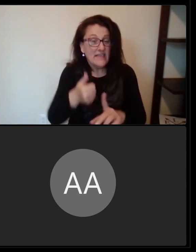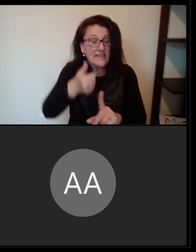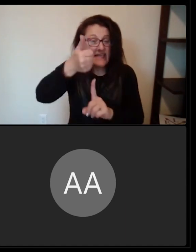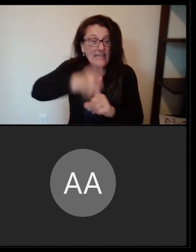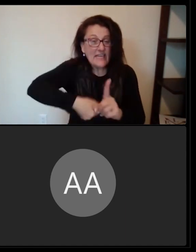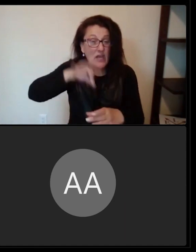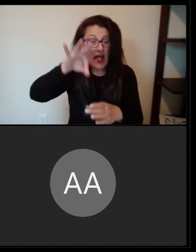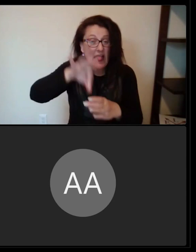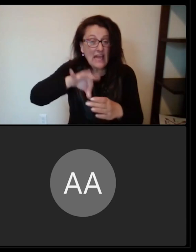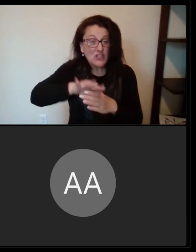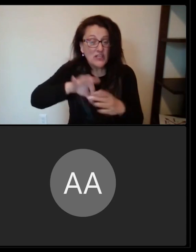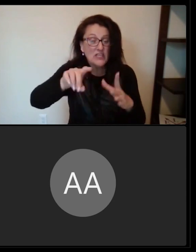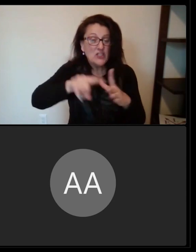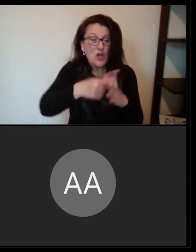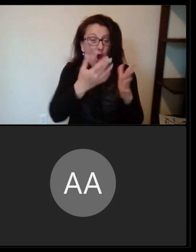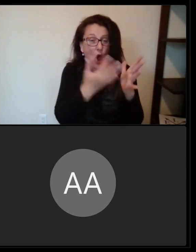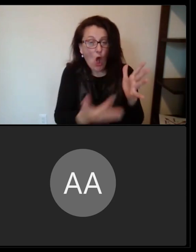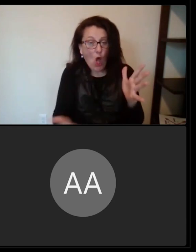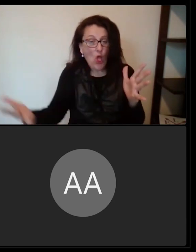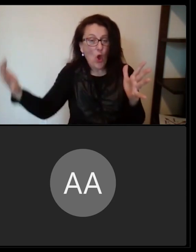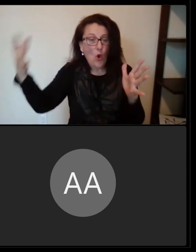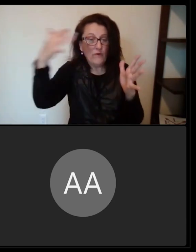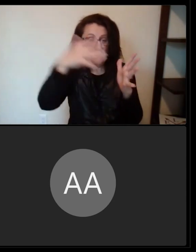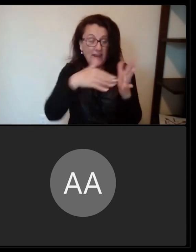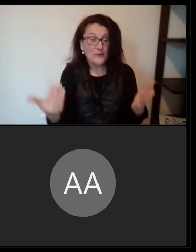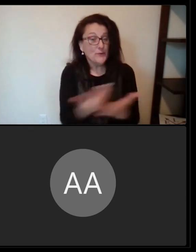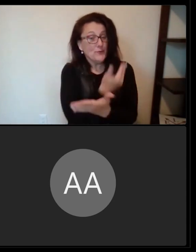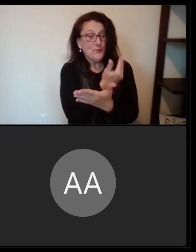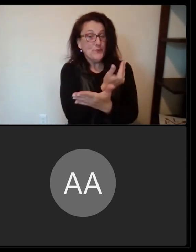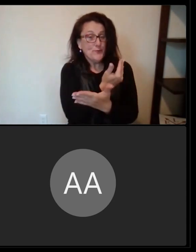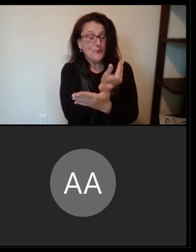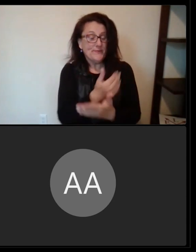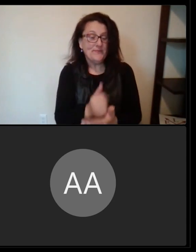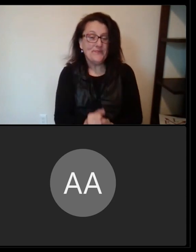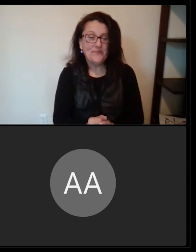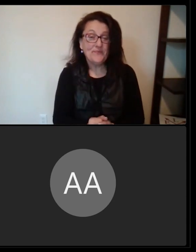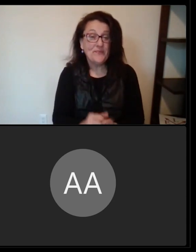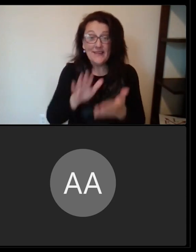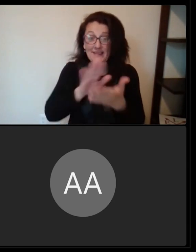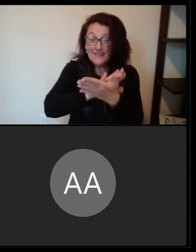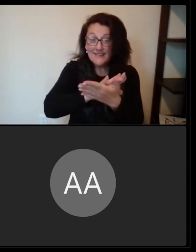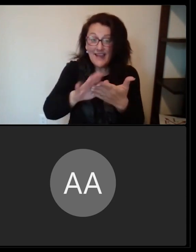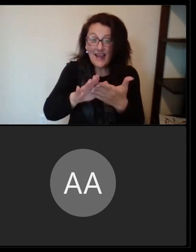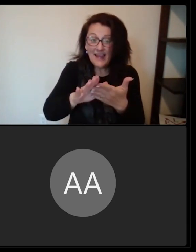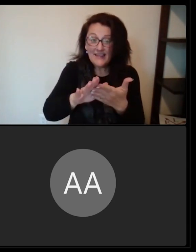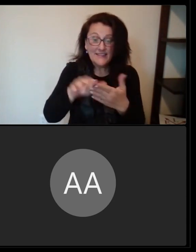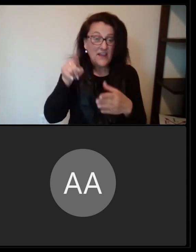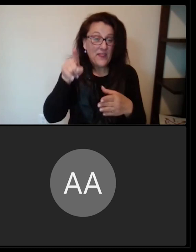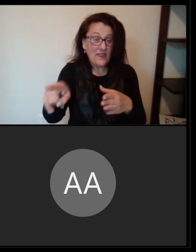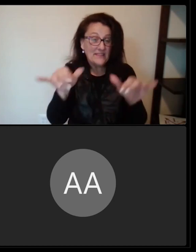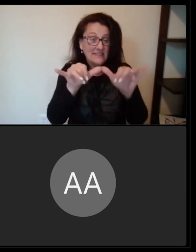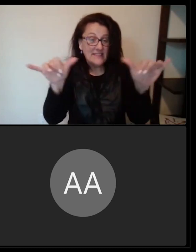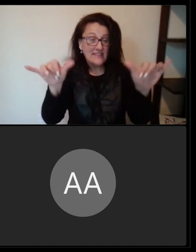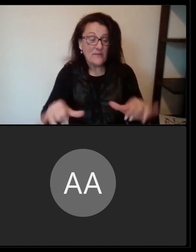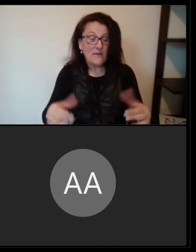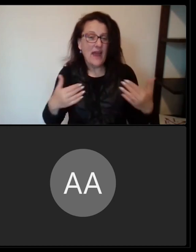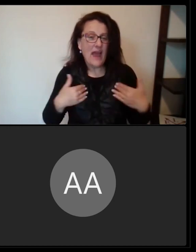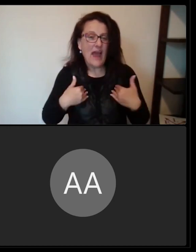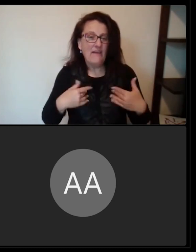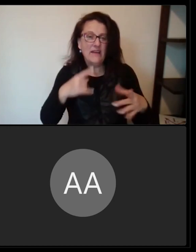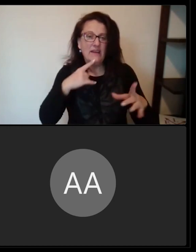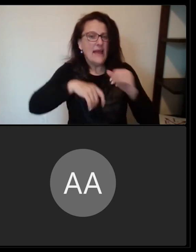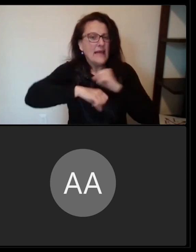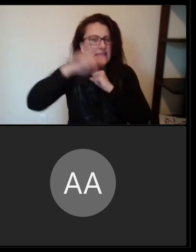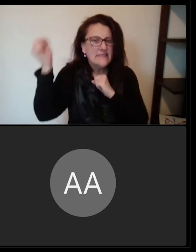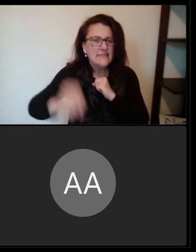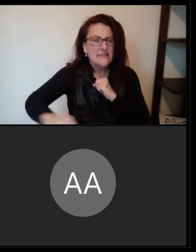anything clogging up the works, so to speak. One nice thing about the ClearVote system is it does have a very extensive